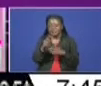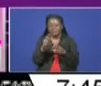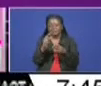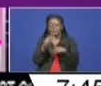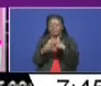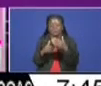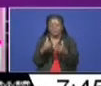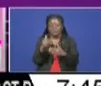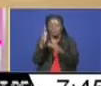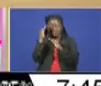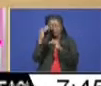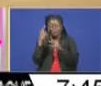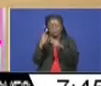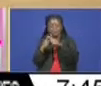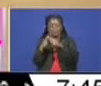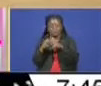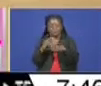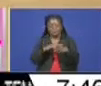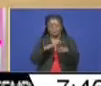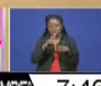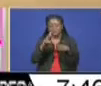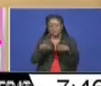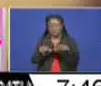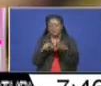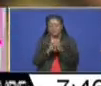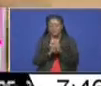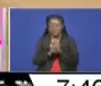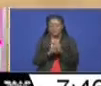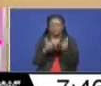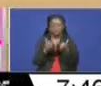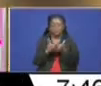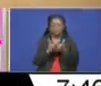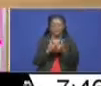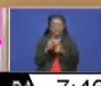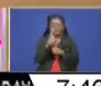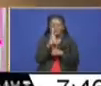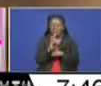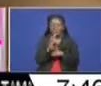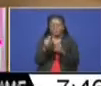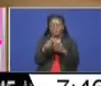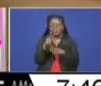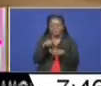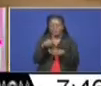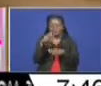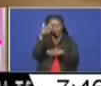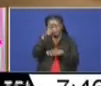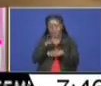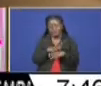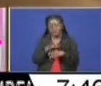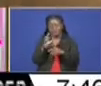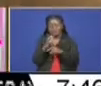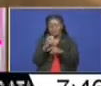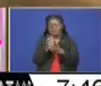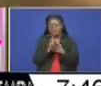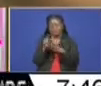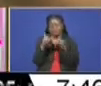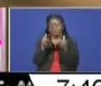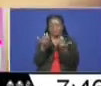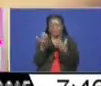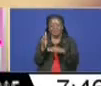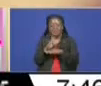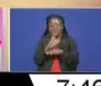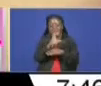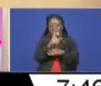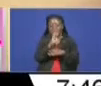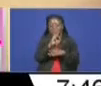positive resolution. Game 6 of the New Providence Softball Association Men's Championship Series played last night at the Blue Hills Bankers Field.